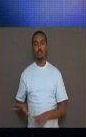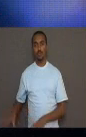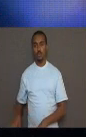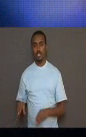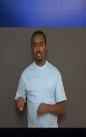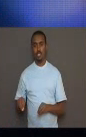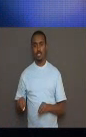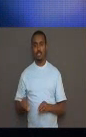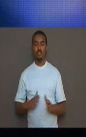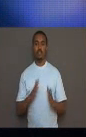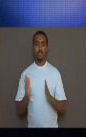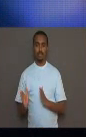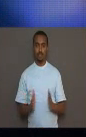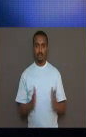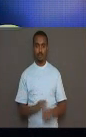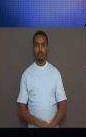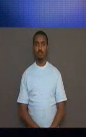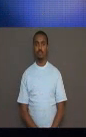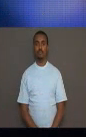Students, let's get ready.